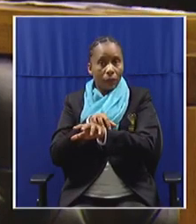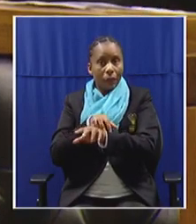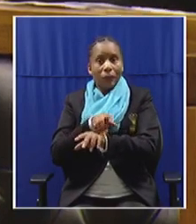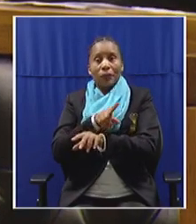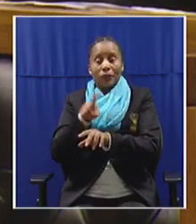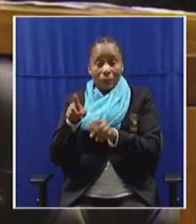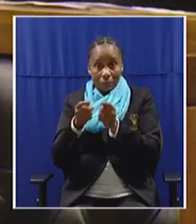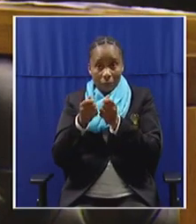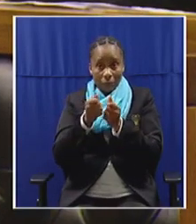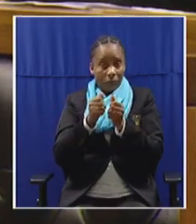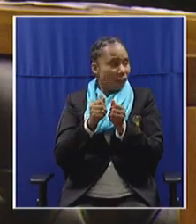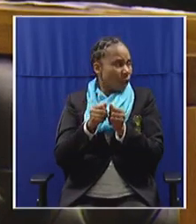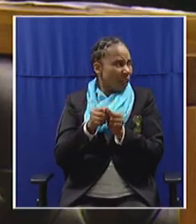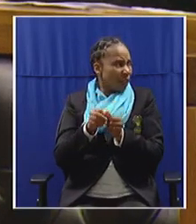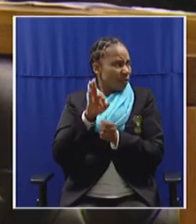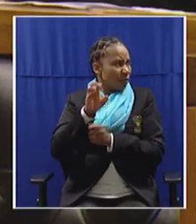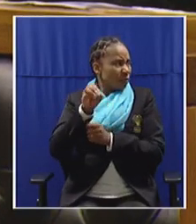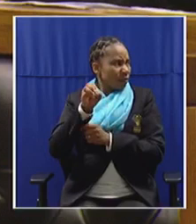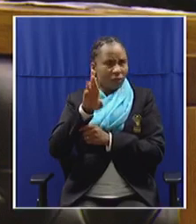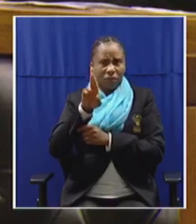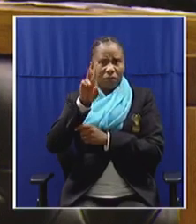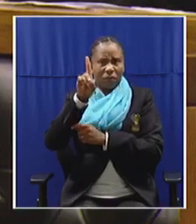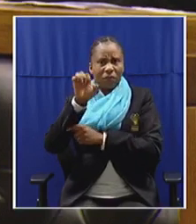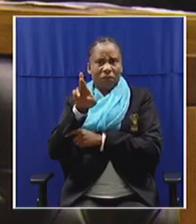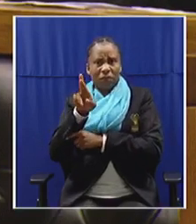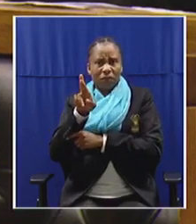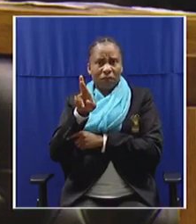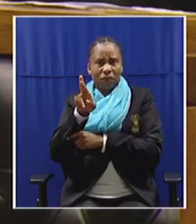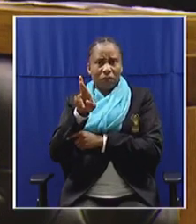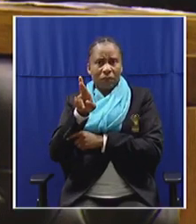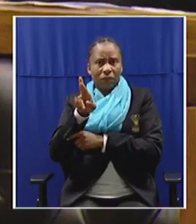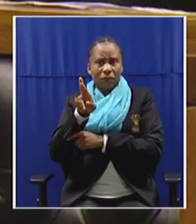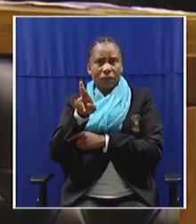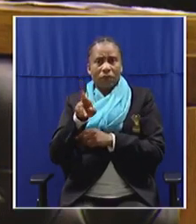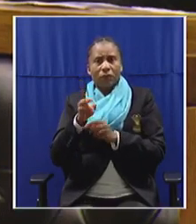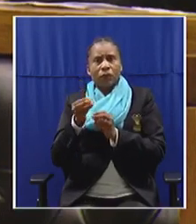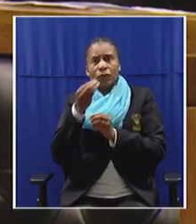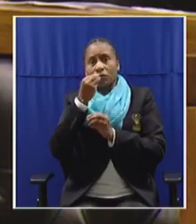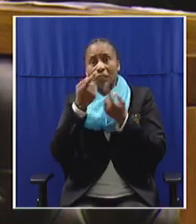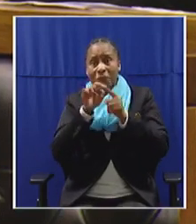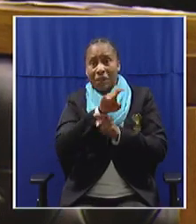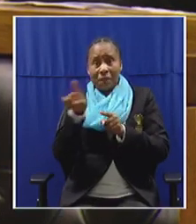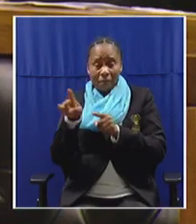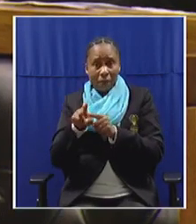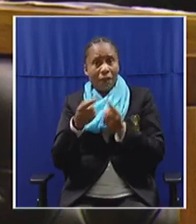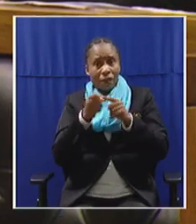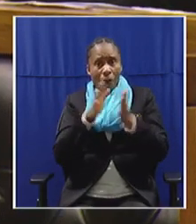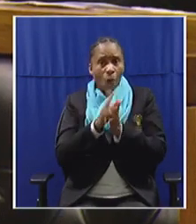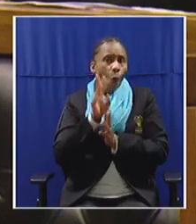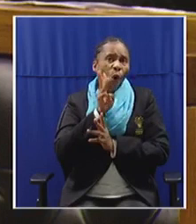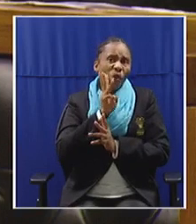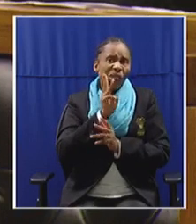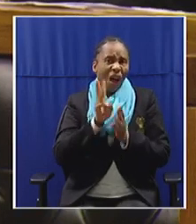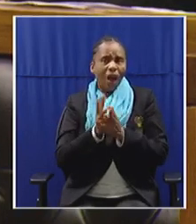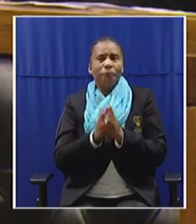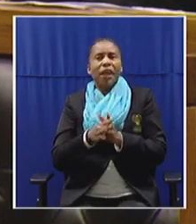farmers, while the Free State Department of Agriculture is currently providing relief in terms of water infrastructure